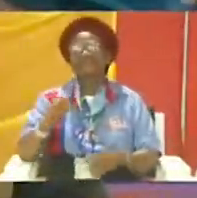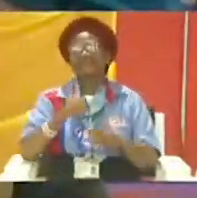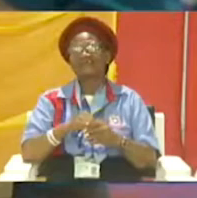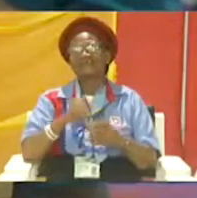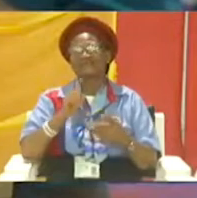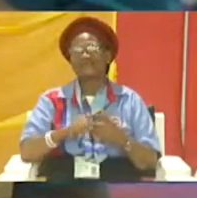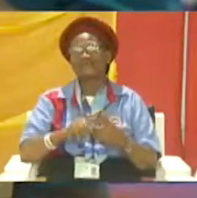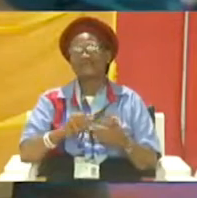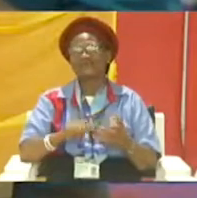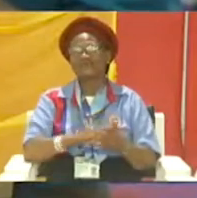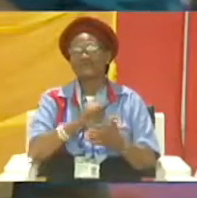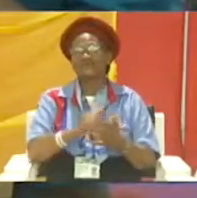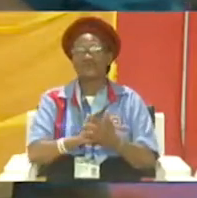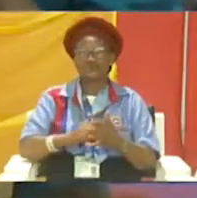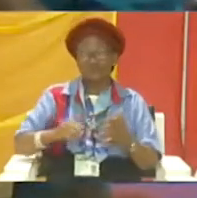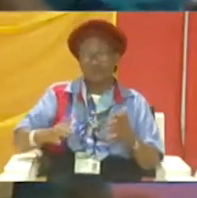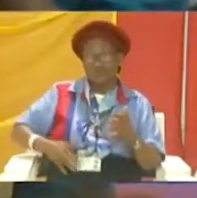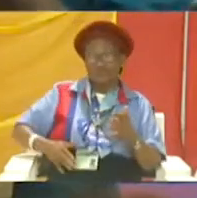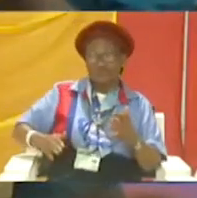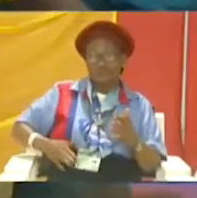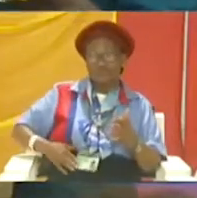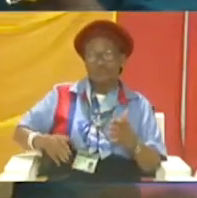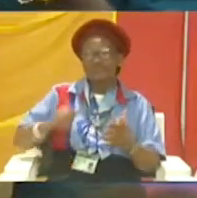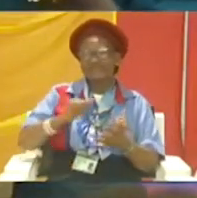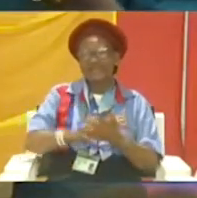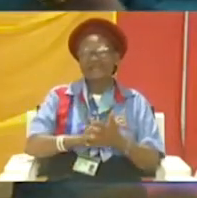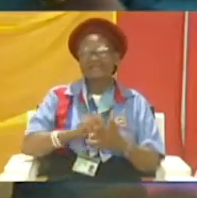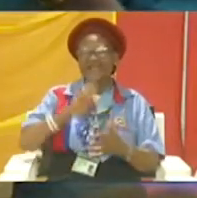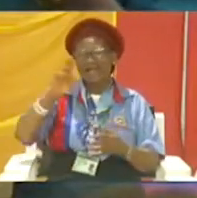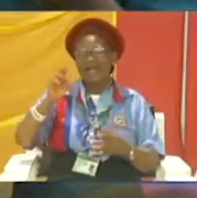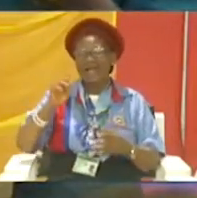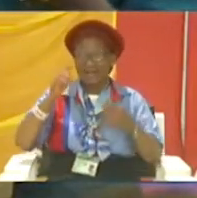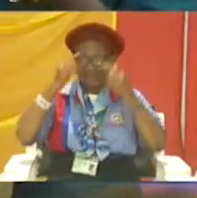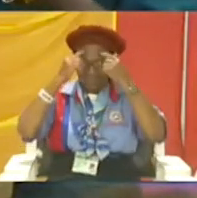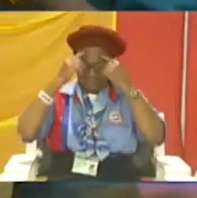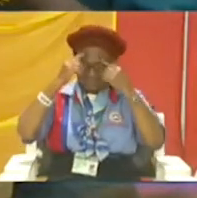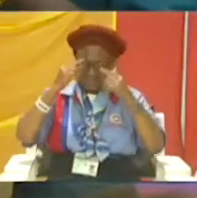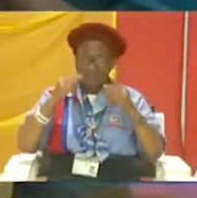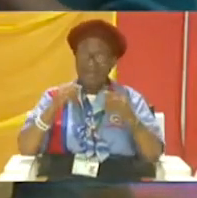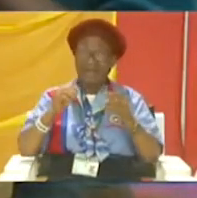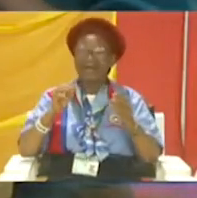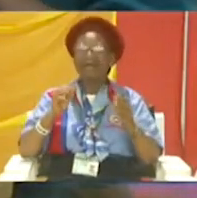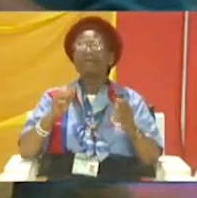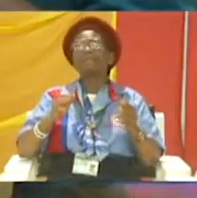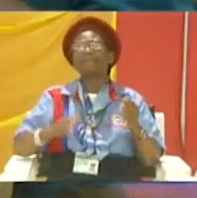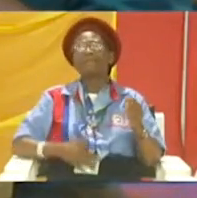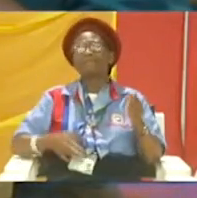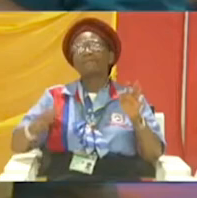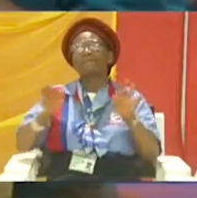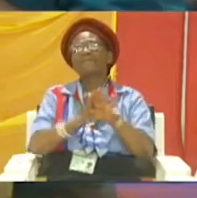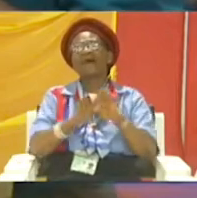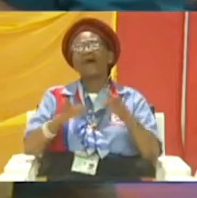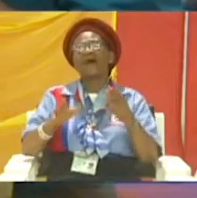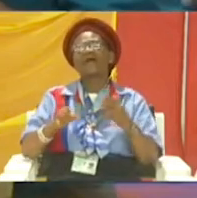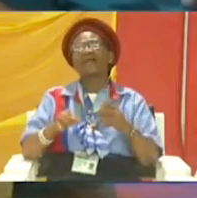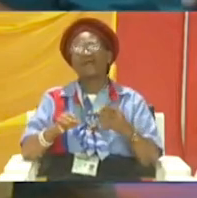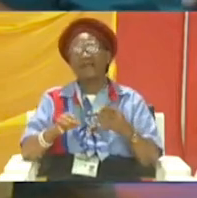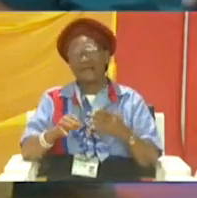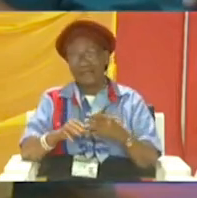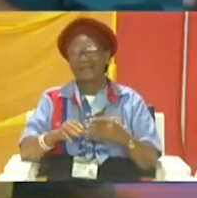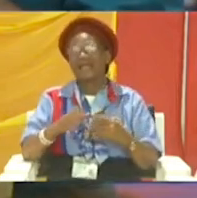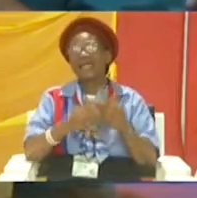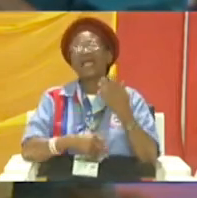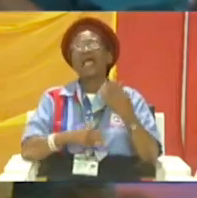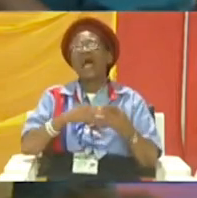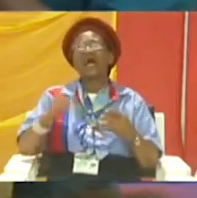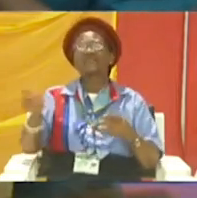are considered barren fun iye nu won ni ti ati ro wi pe won ti yagan, and you will see them at the next convention. Yeah, o si